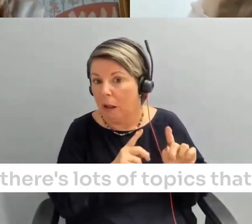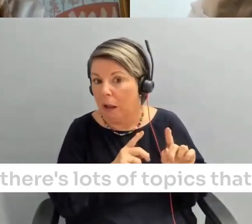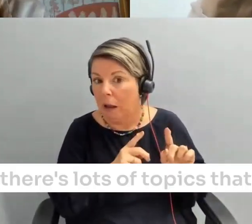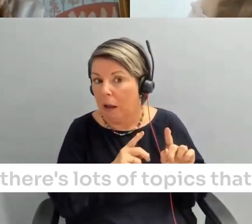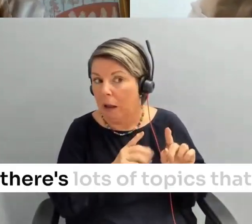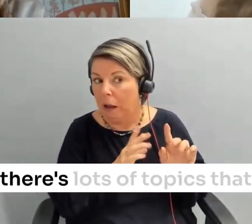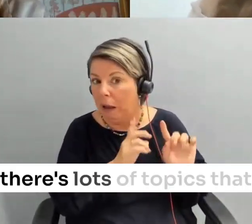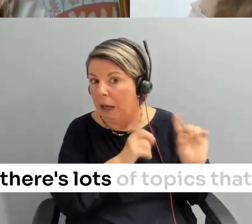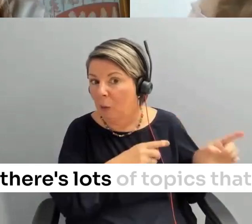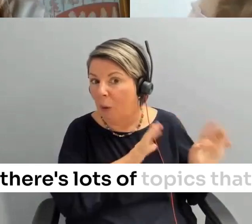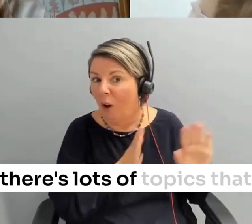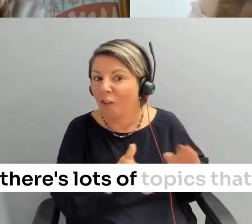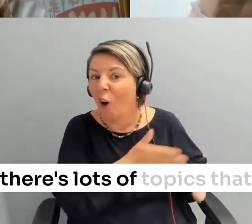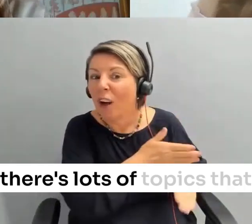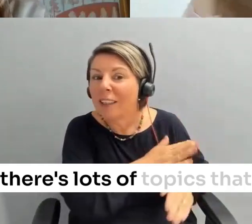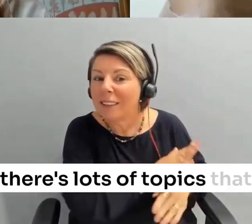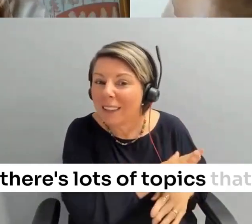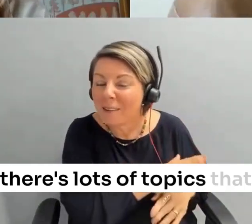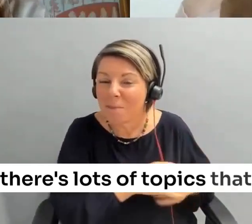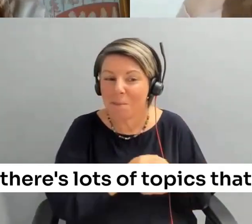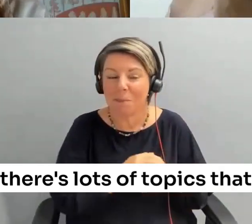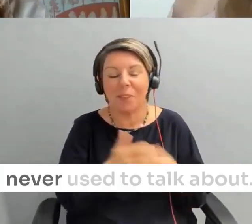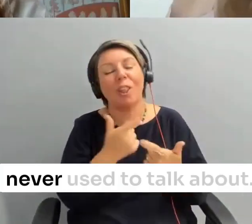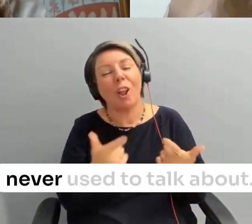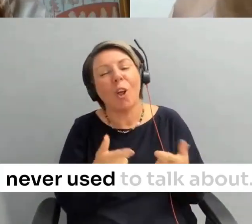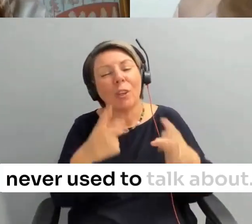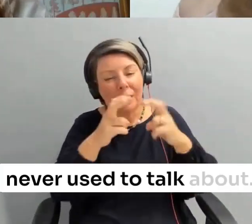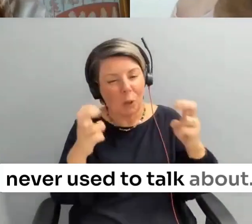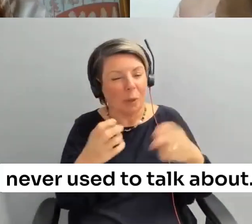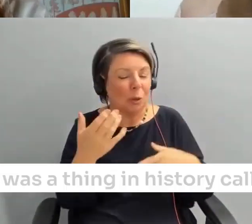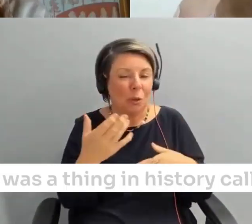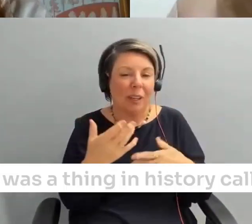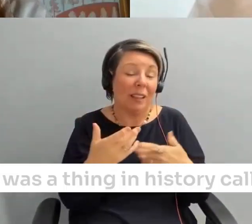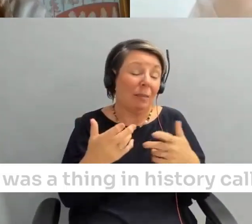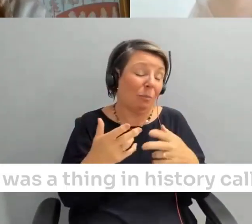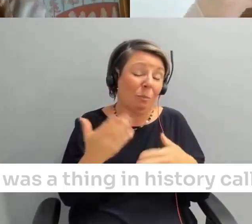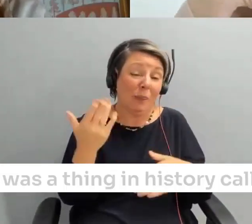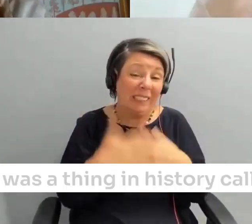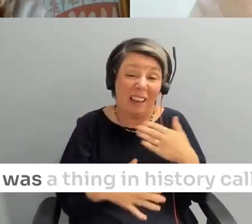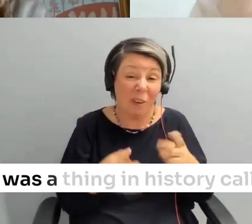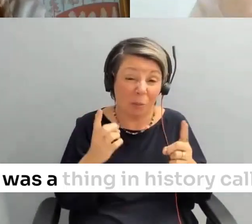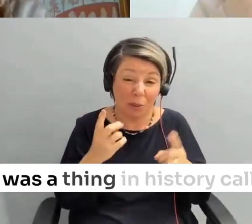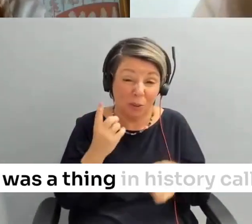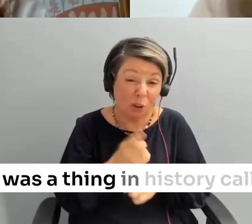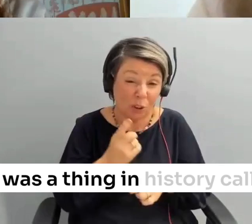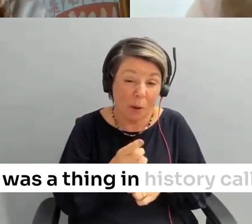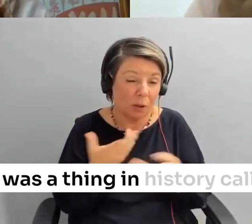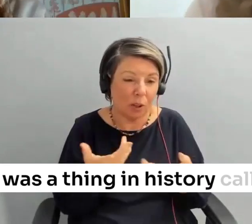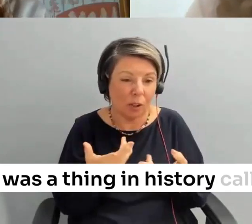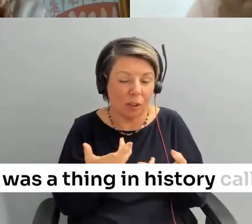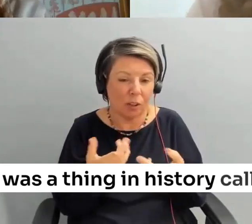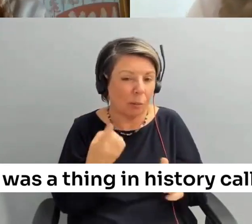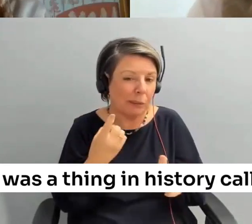uh, there's lots of topics that people never used to talk about. Like there was a thing